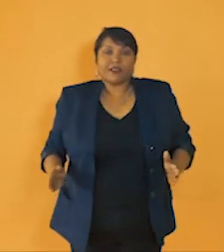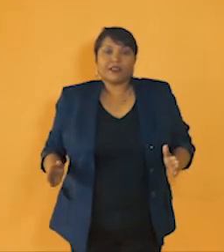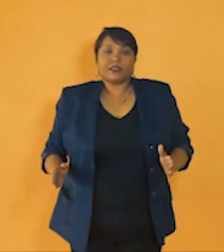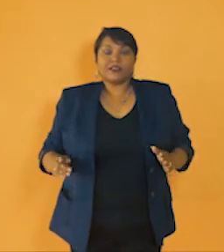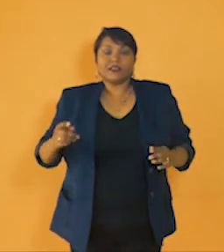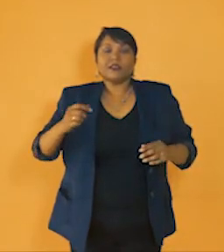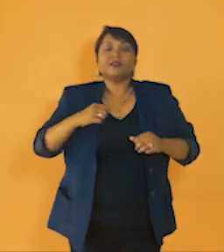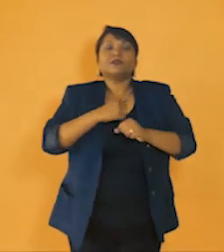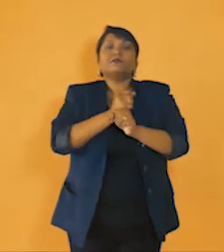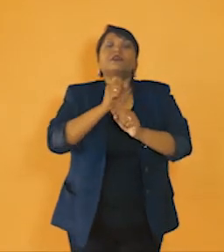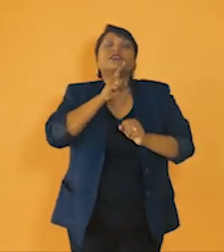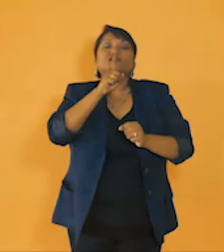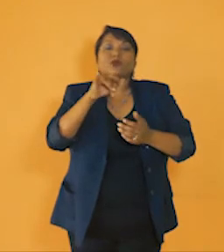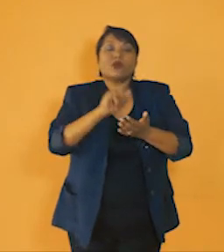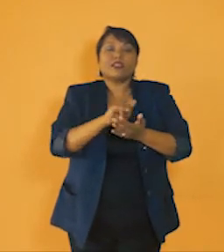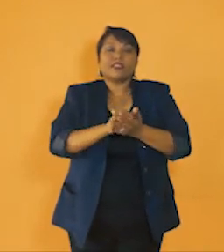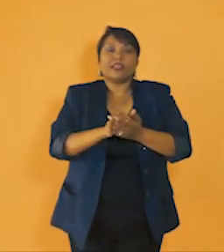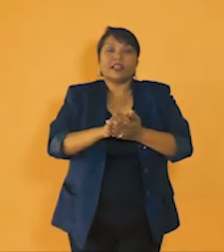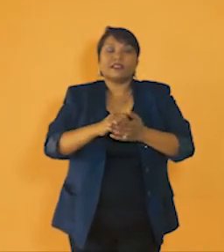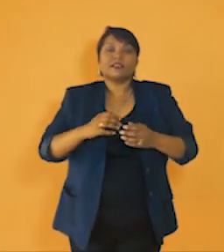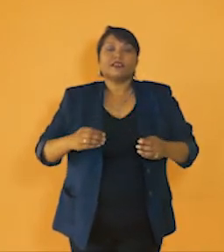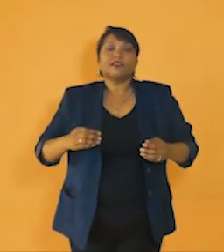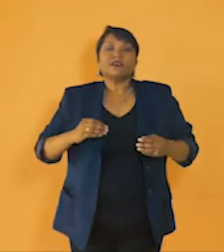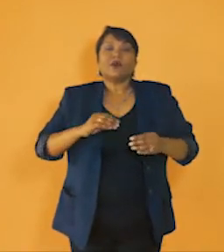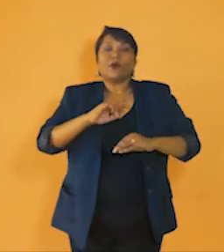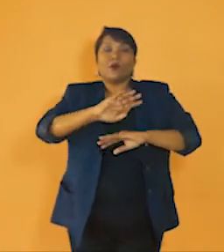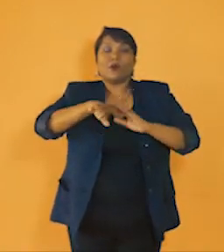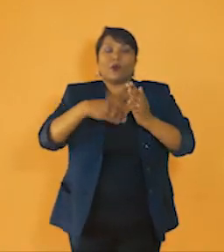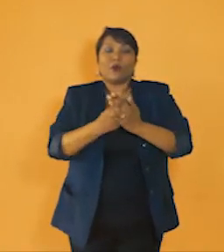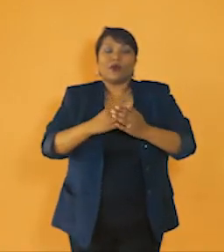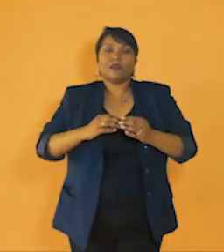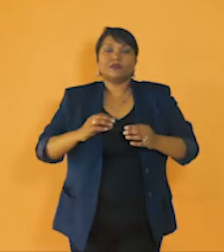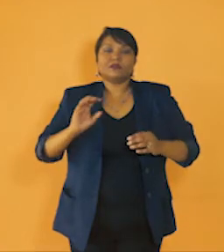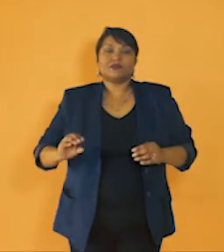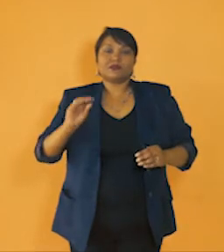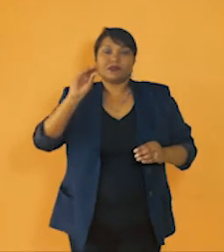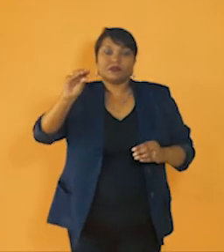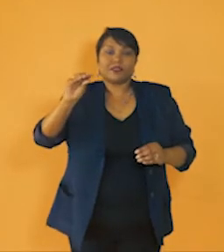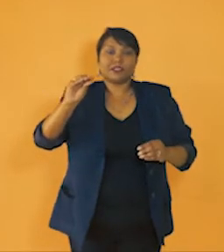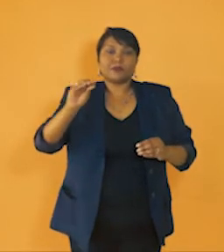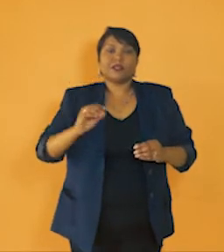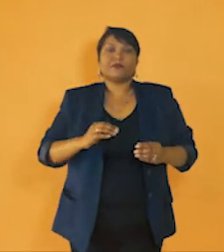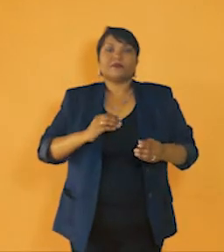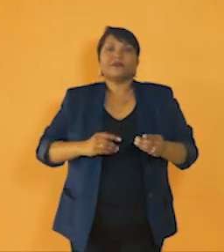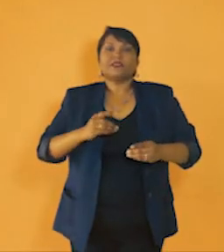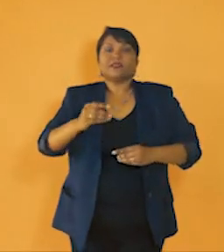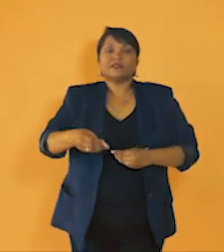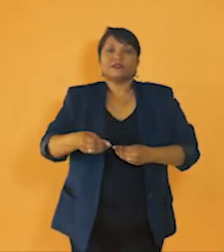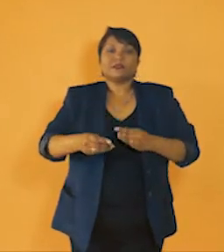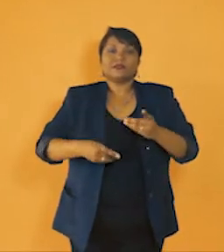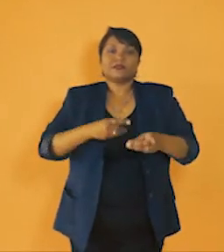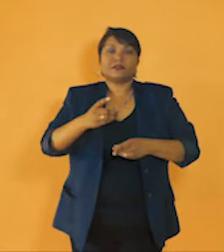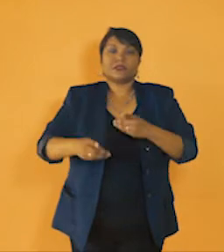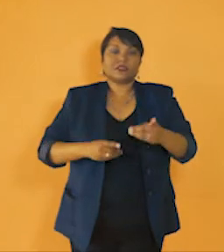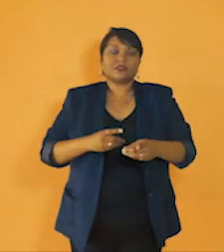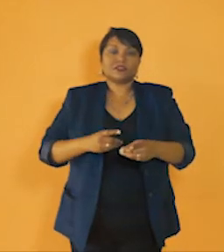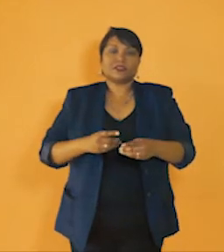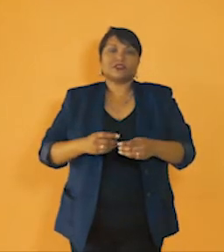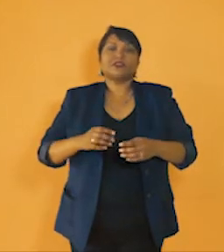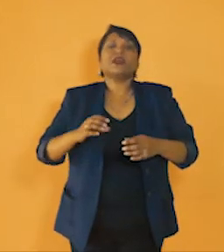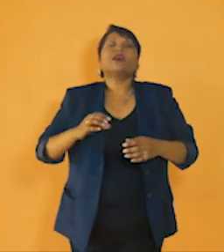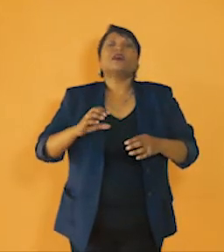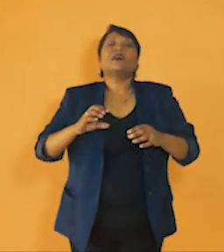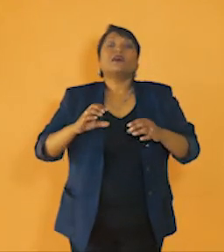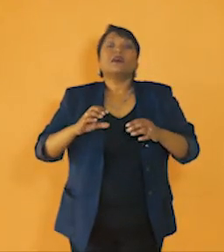Commission's role is to foster the orderly development of the securities market. Mr. Hayden Gittins, Chief Executive Officer of